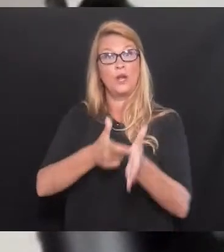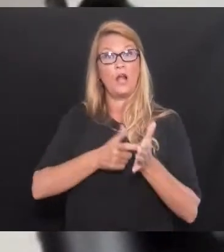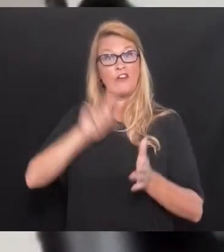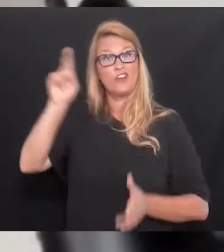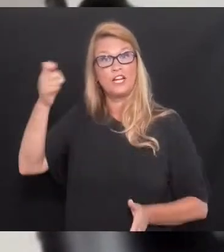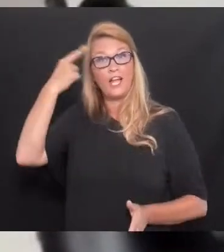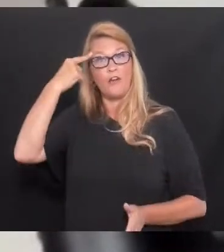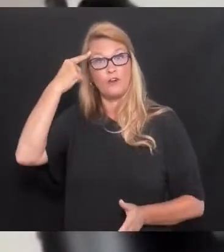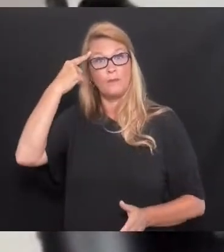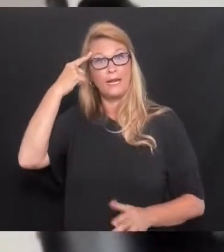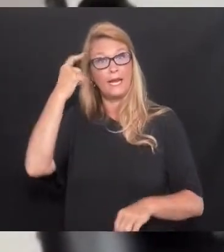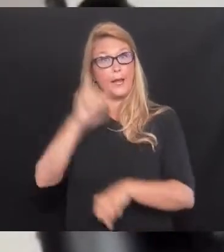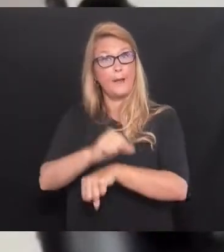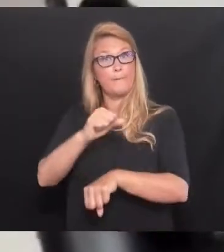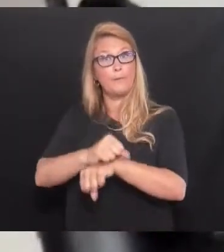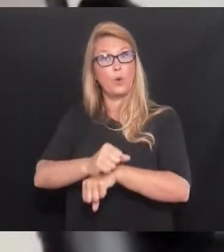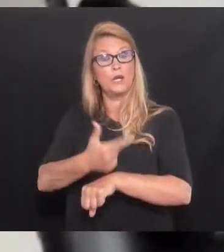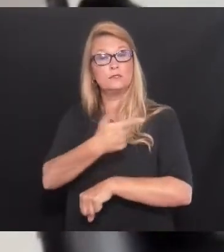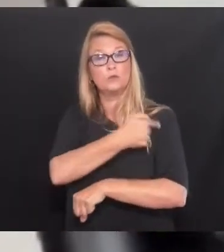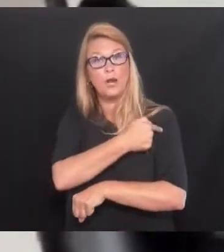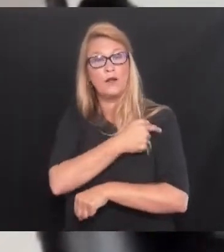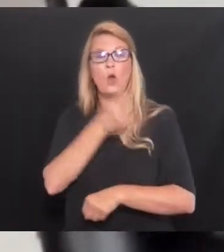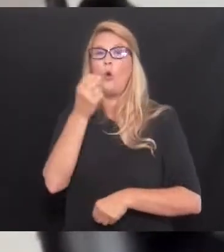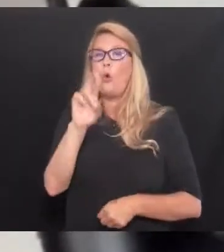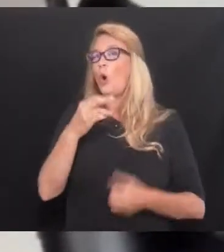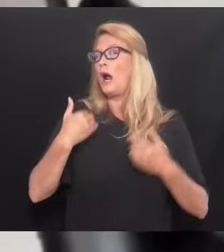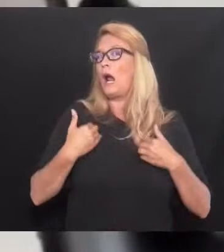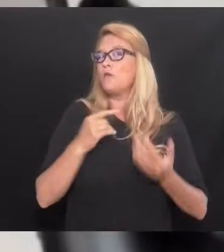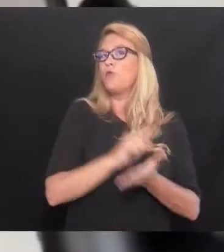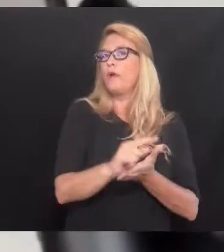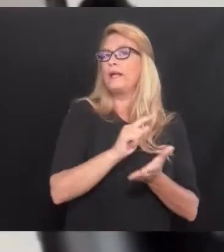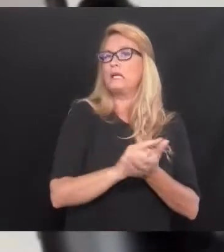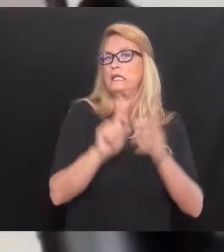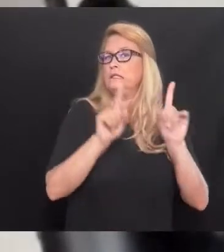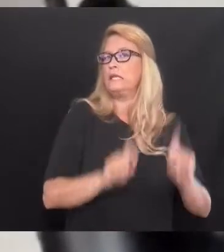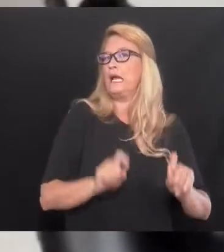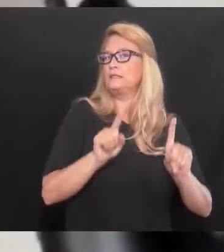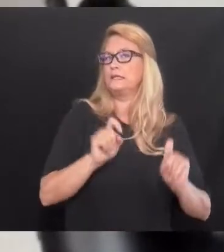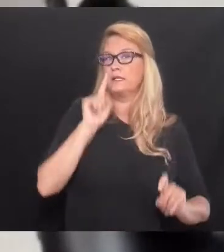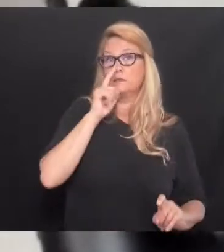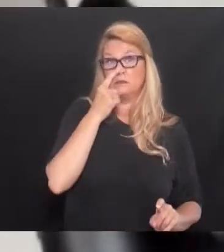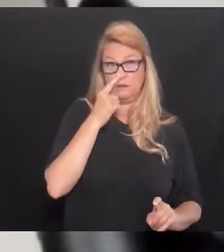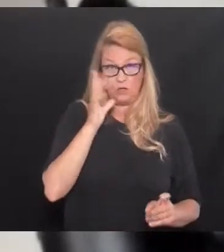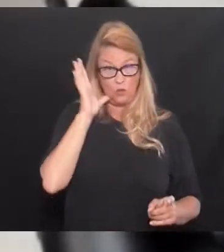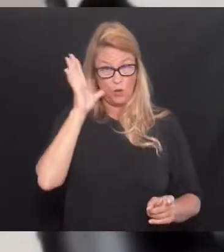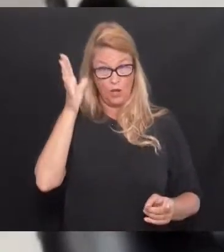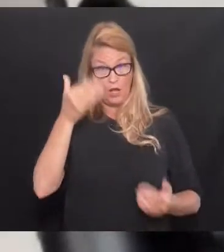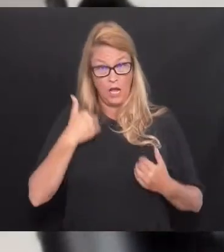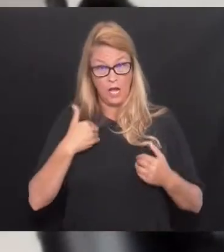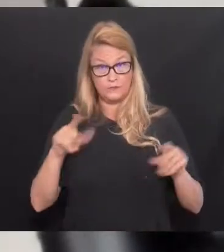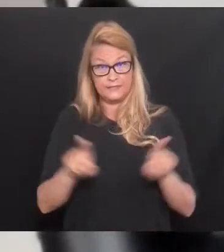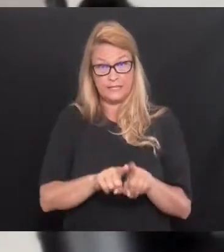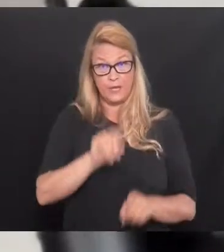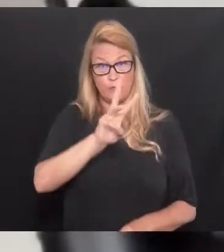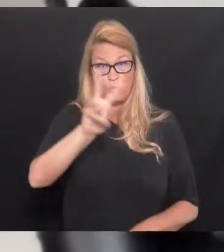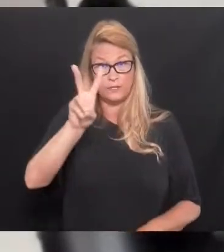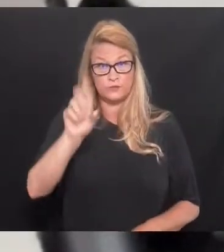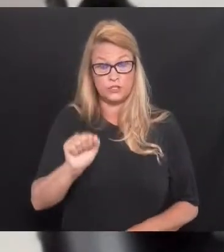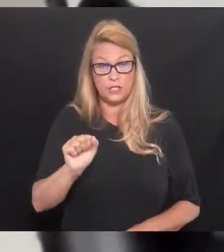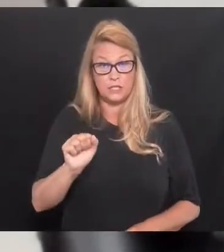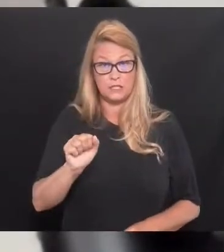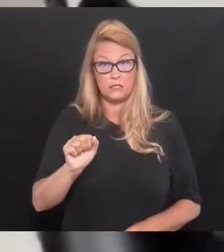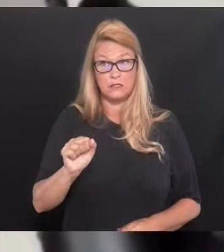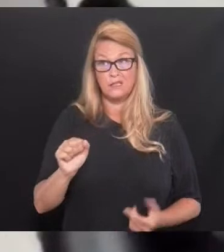to be vaccinated or submit the weekly testing. Is there any talk of requiring the same thing for West Virginia's more than 36,000